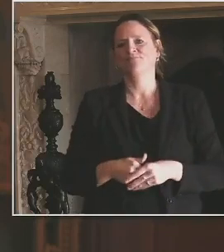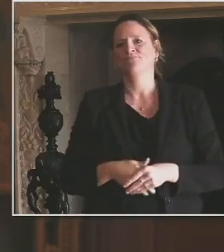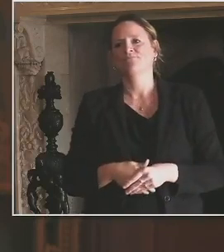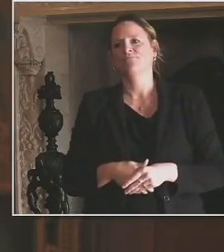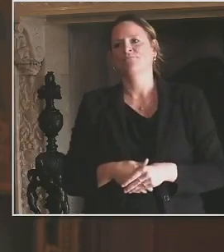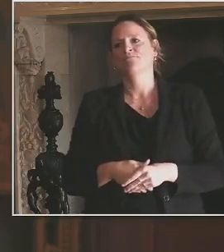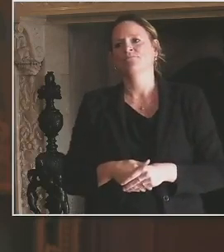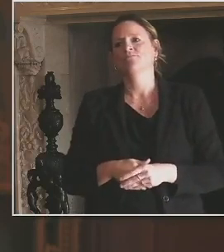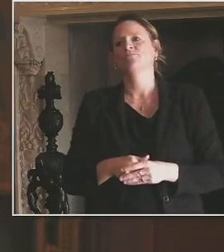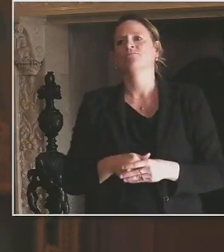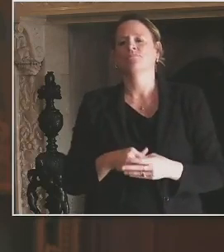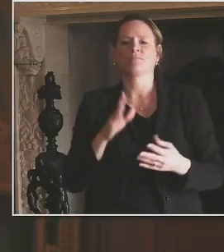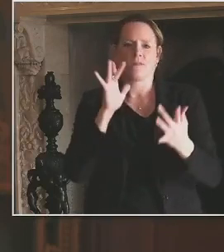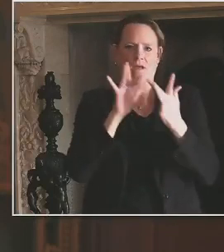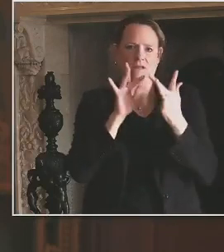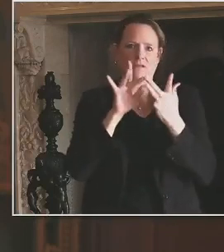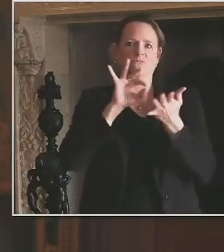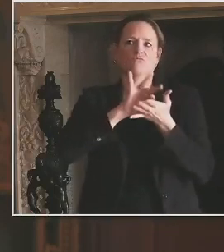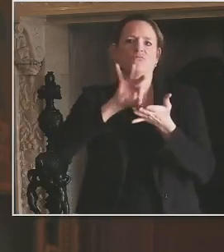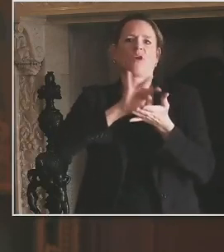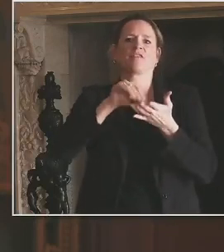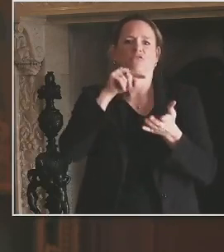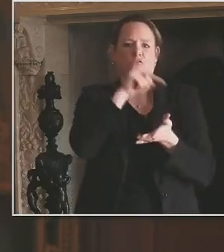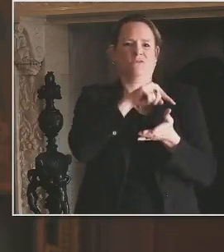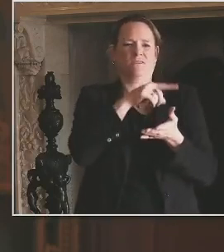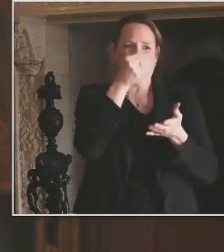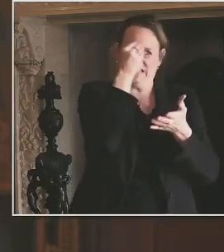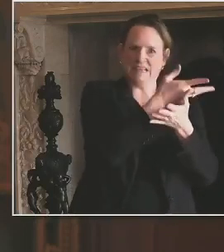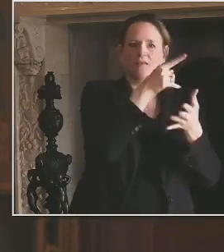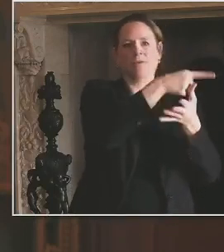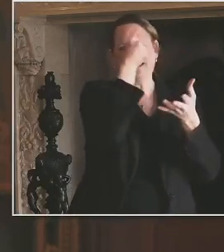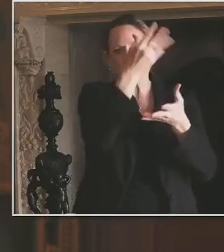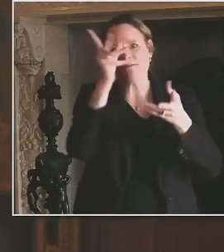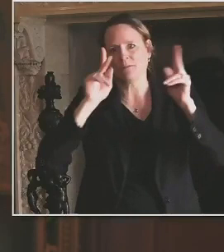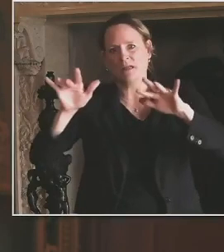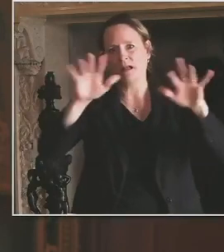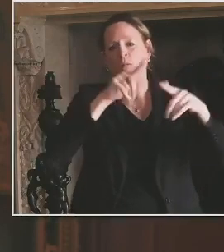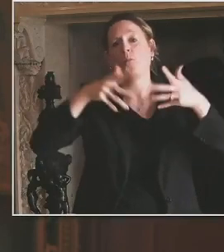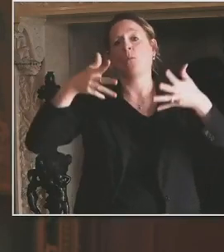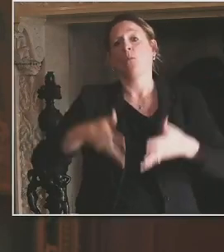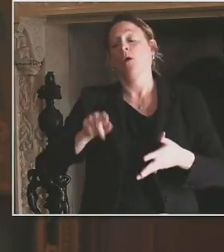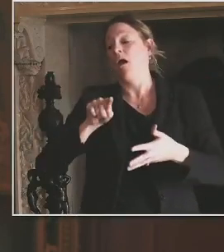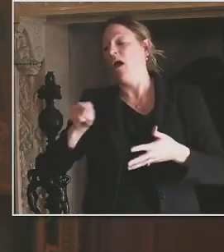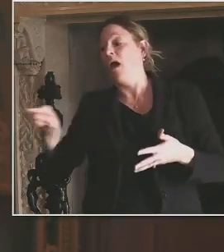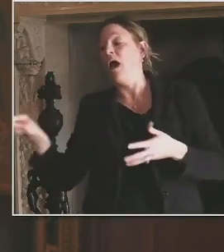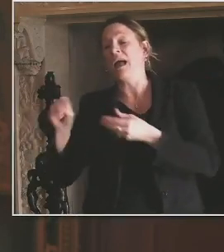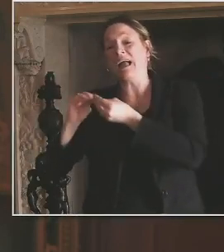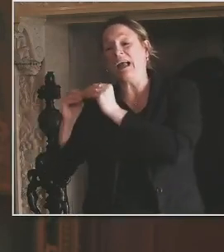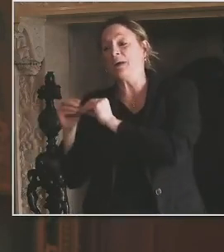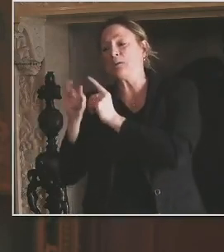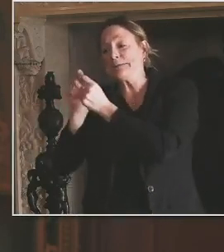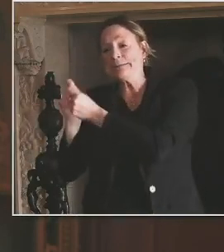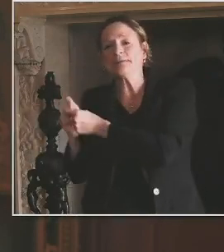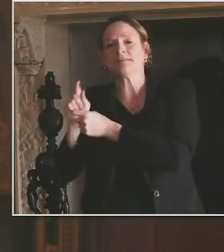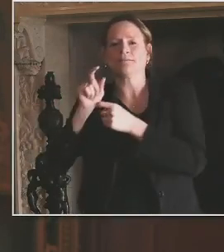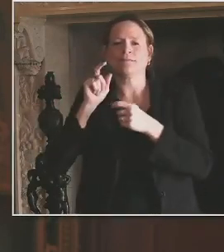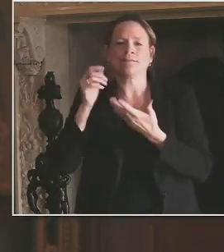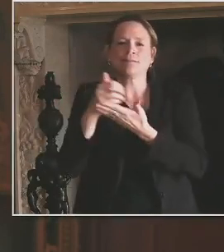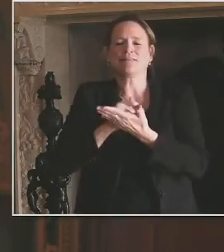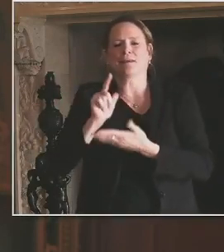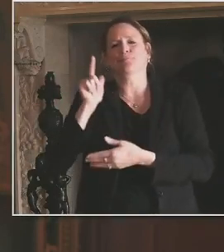you've been in contact with to support them? So they're doing the best they can, but there's going to be